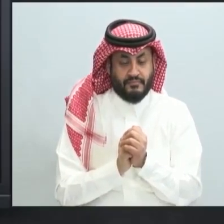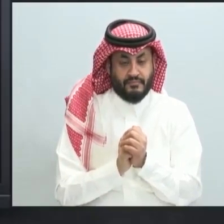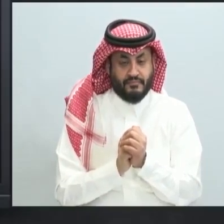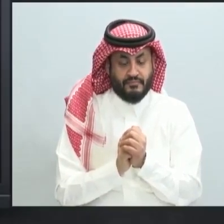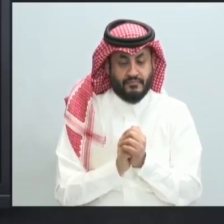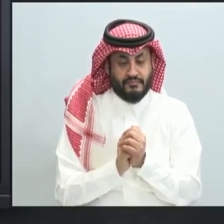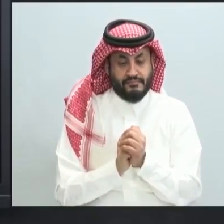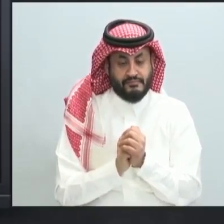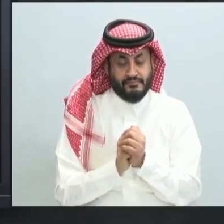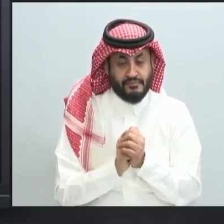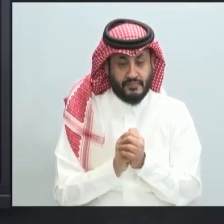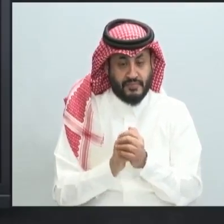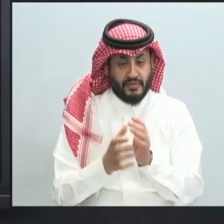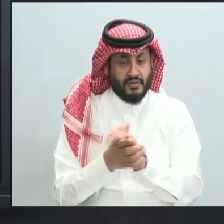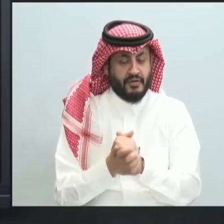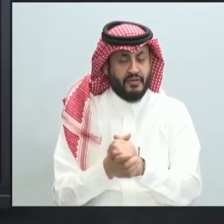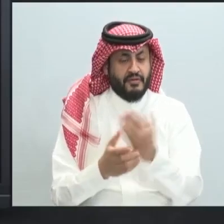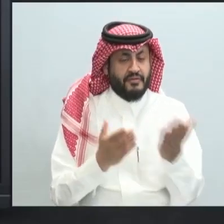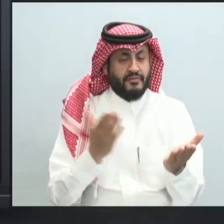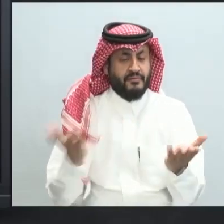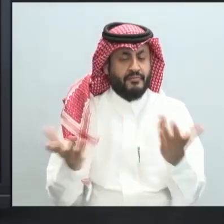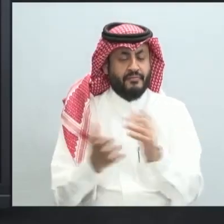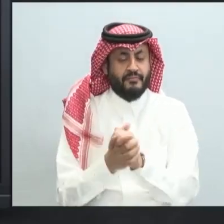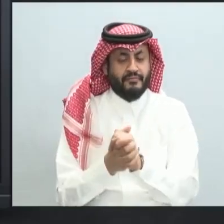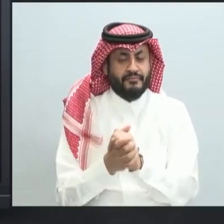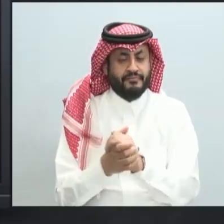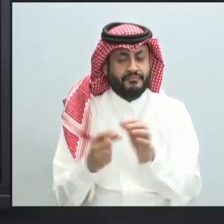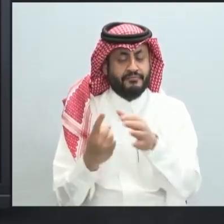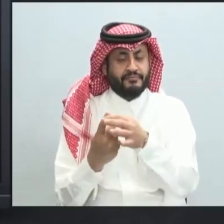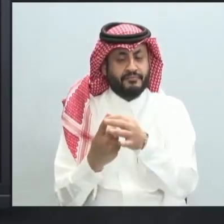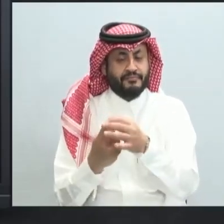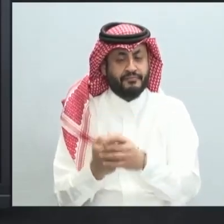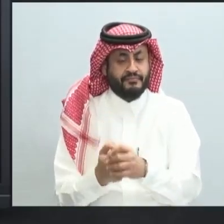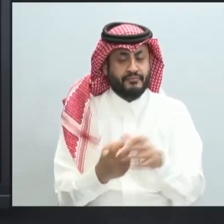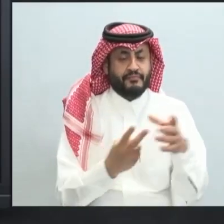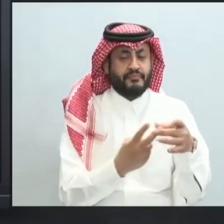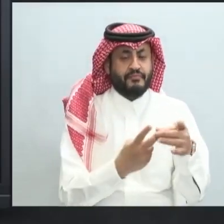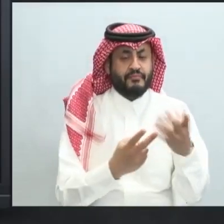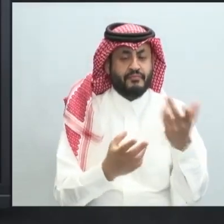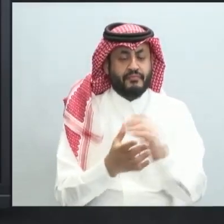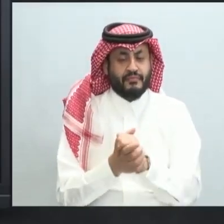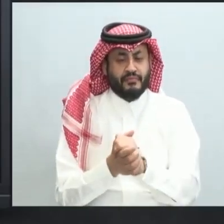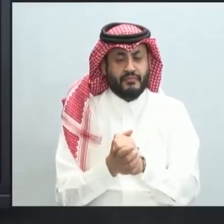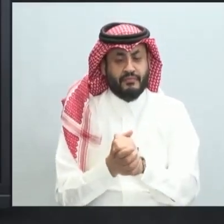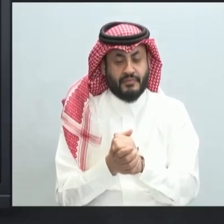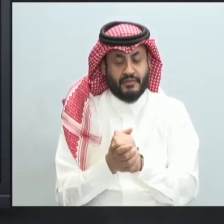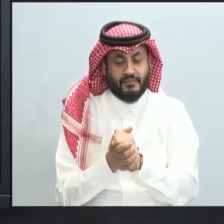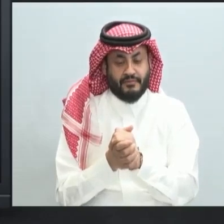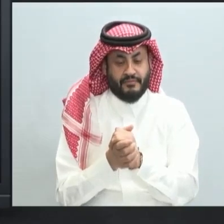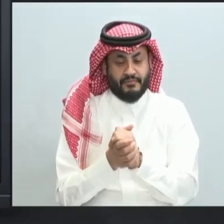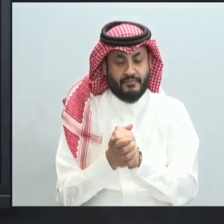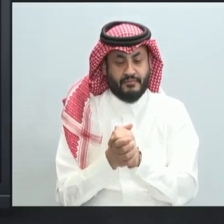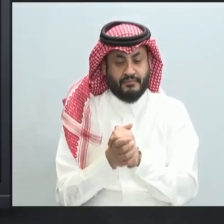think? Does sport belong to the first sound or does it belong to the second